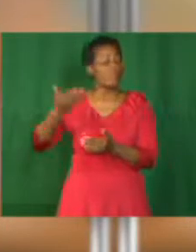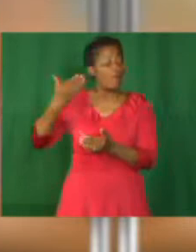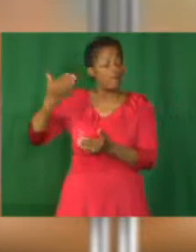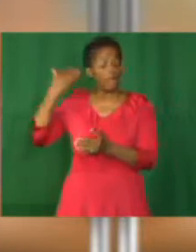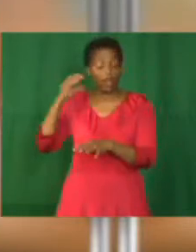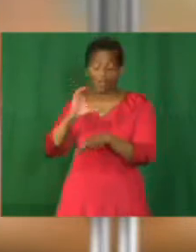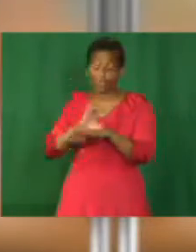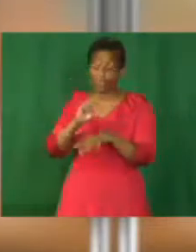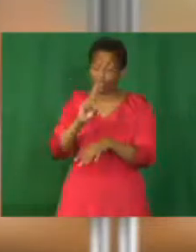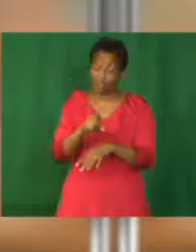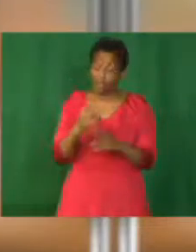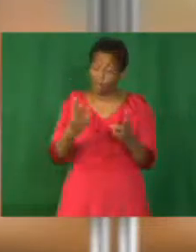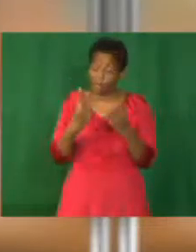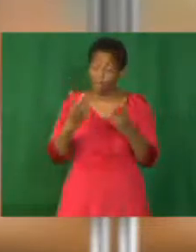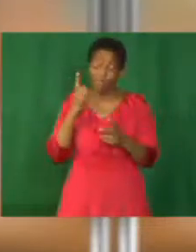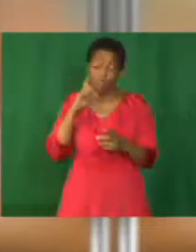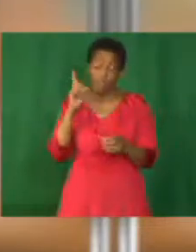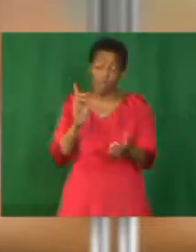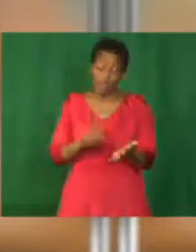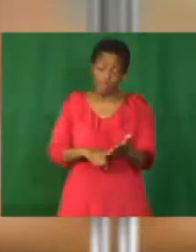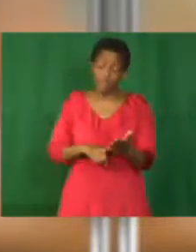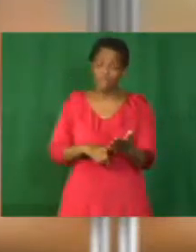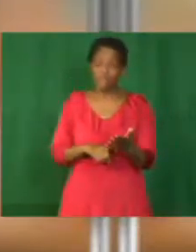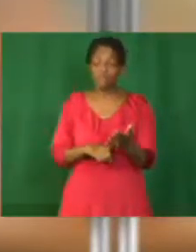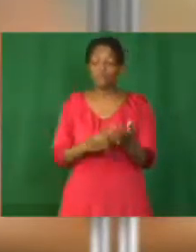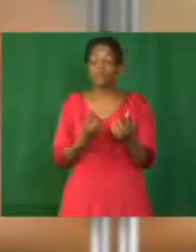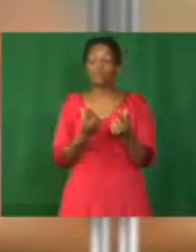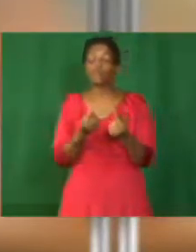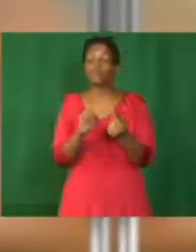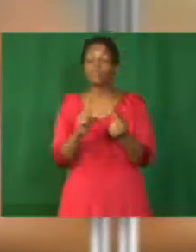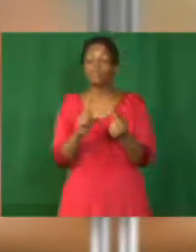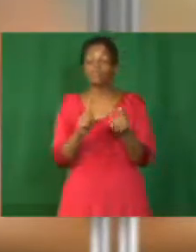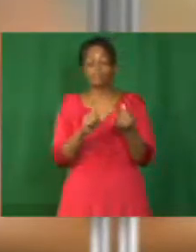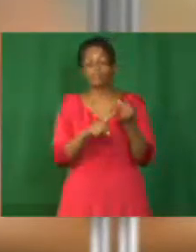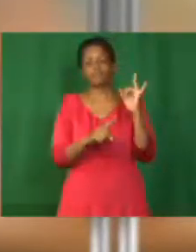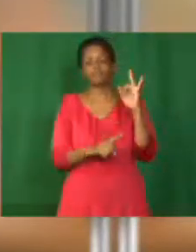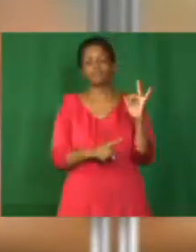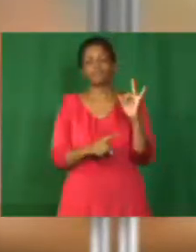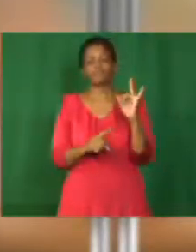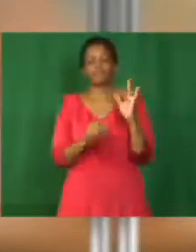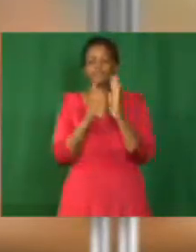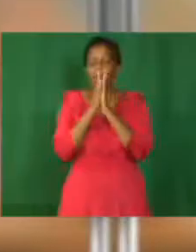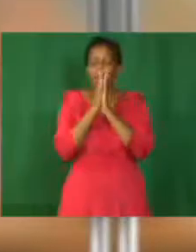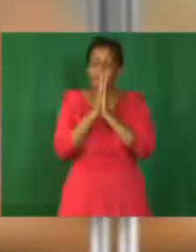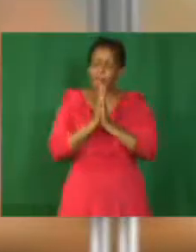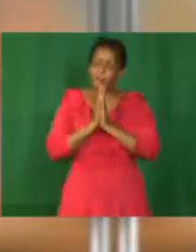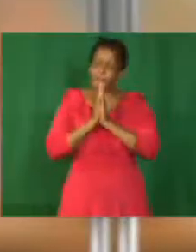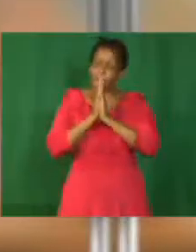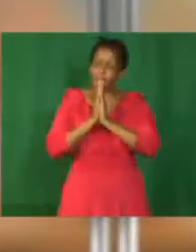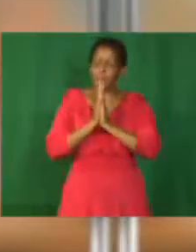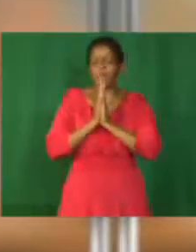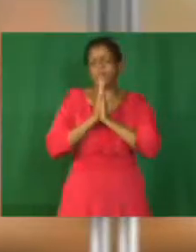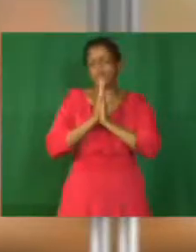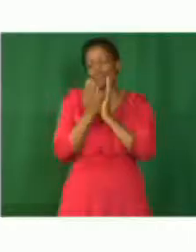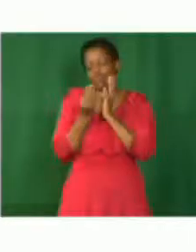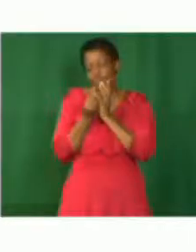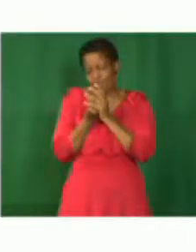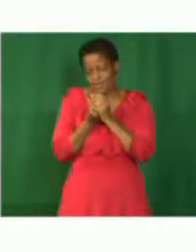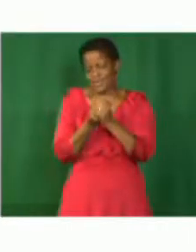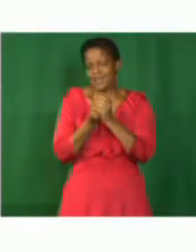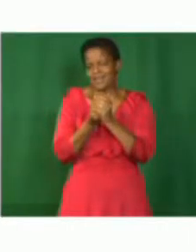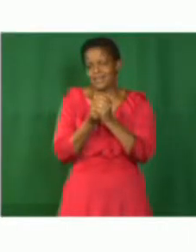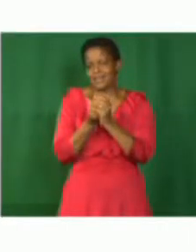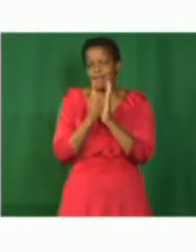they did what? They prayed together. It was another characteristic of the early